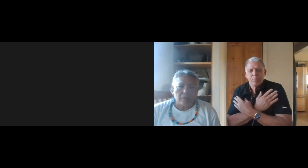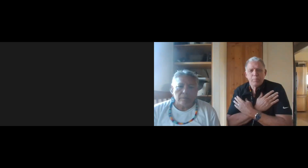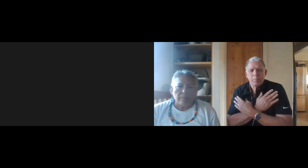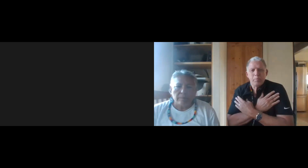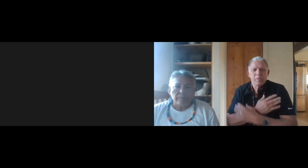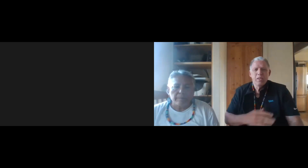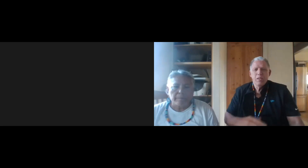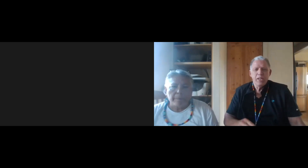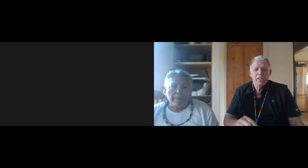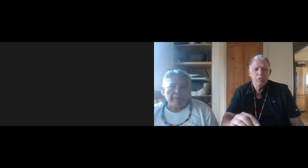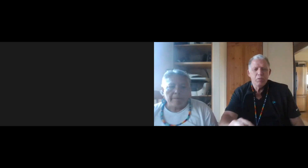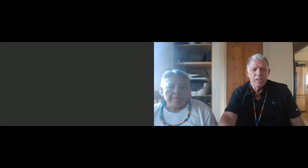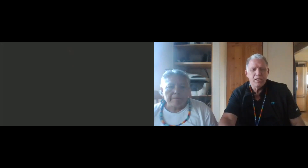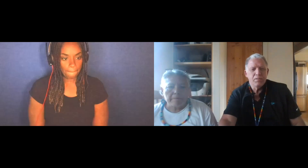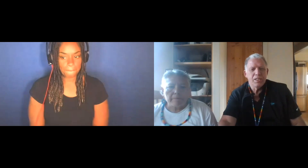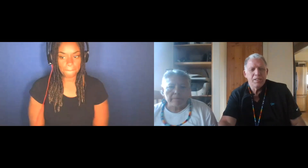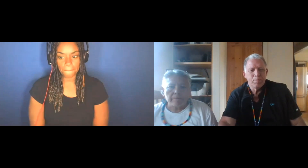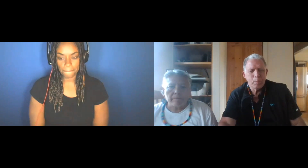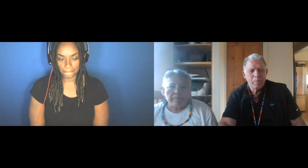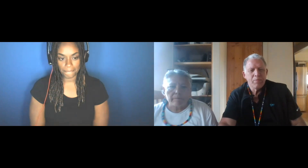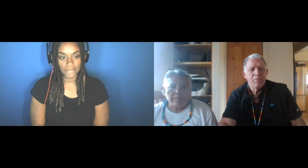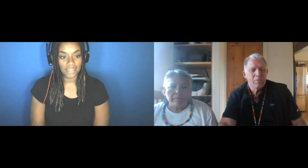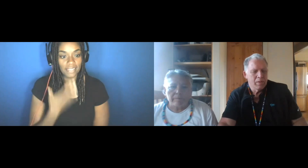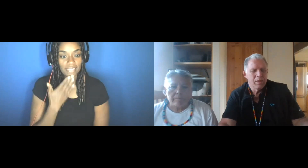Haumatakias. Thank you, relatives.